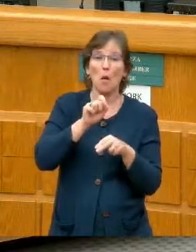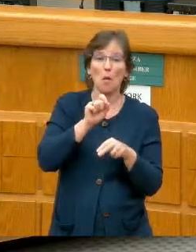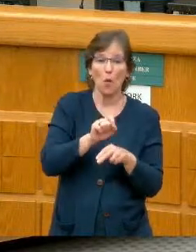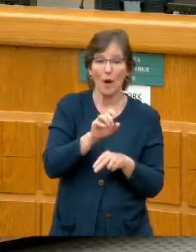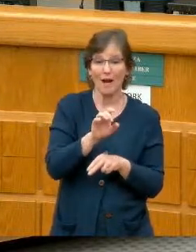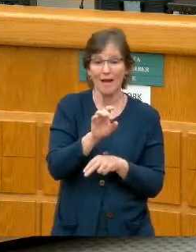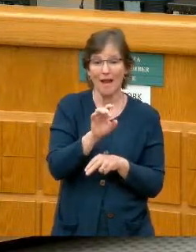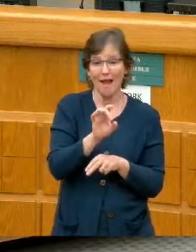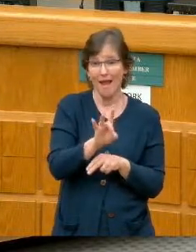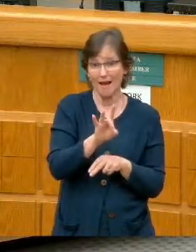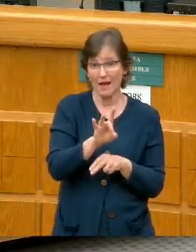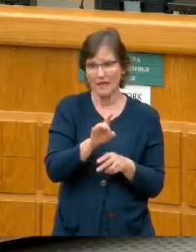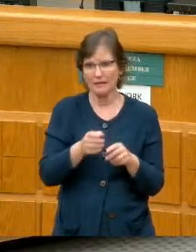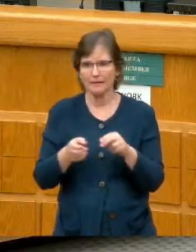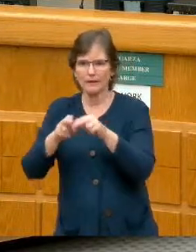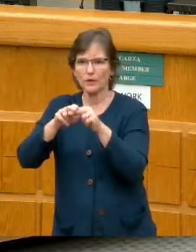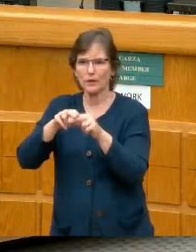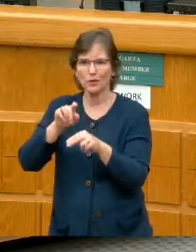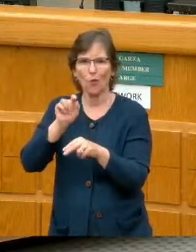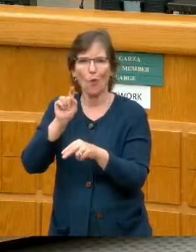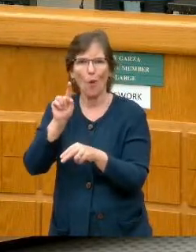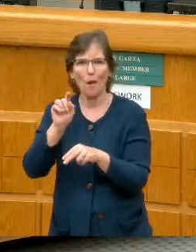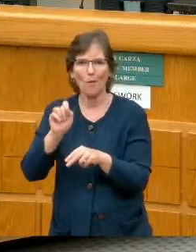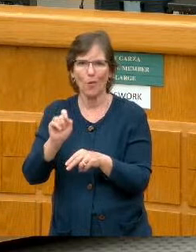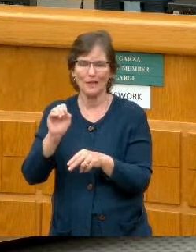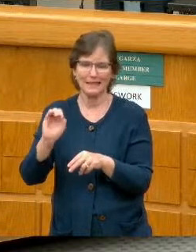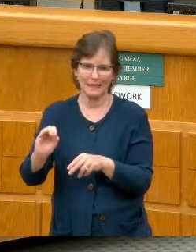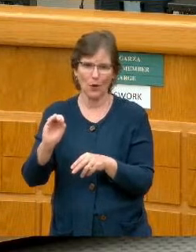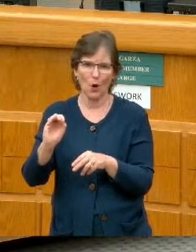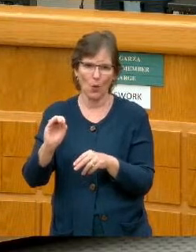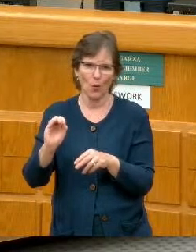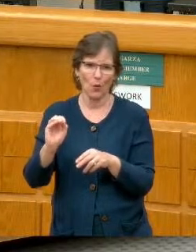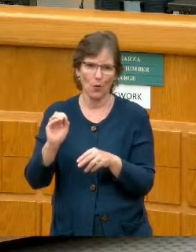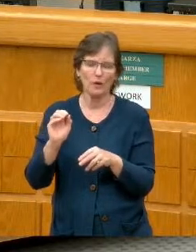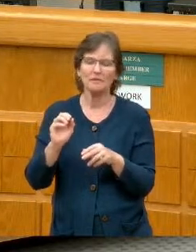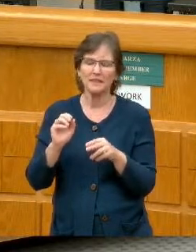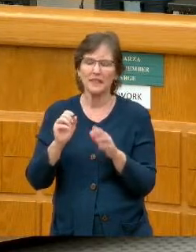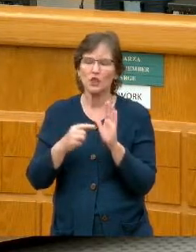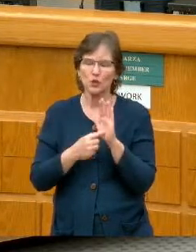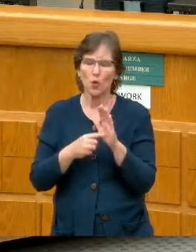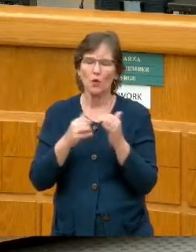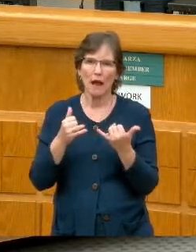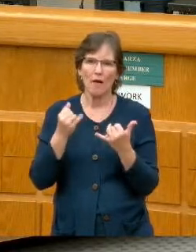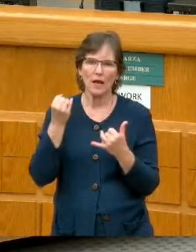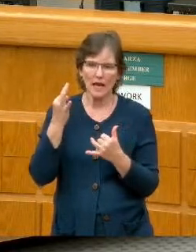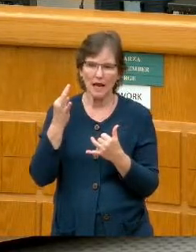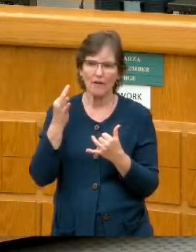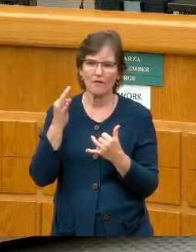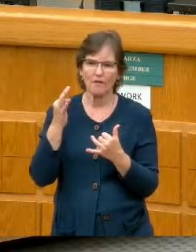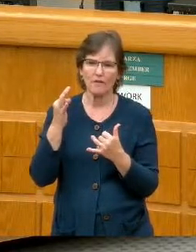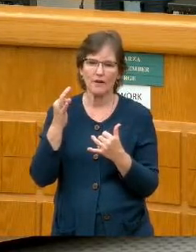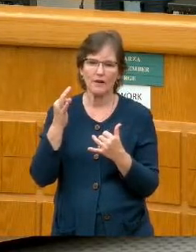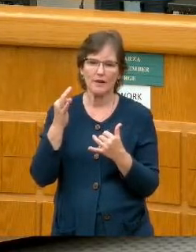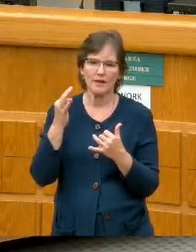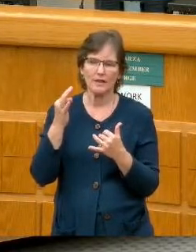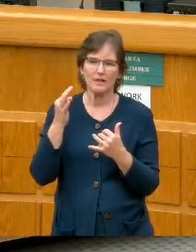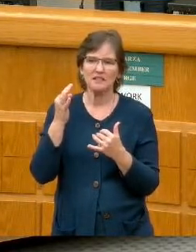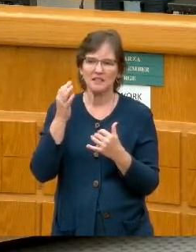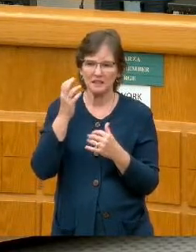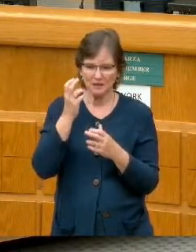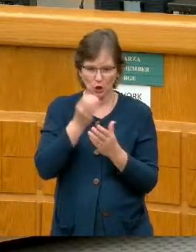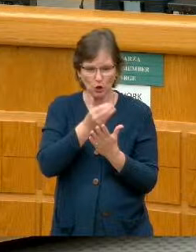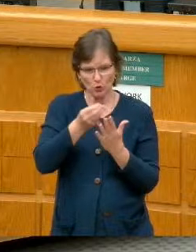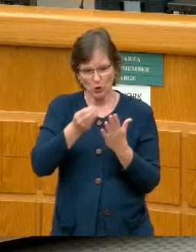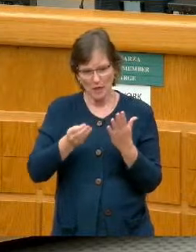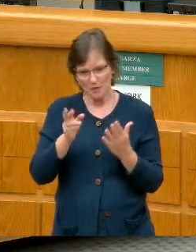of people in the hospital, it's coming out above what the model would have predicted if the transmission rate was 0.9. So this is